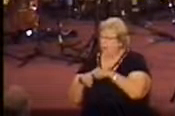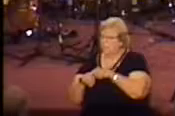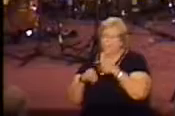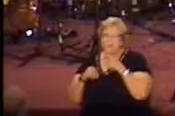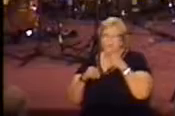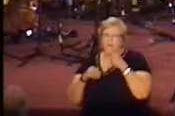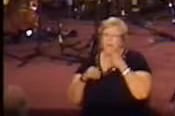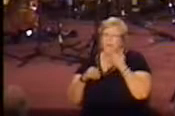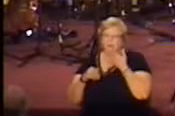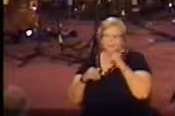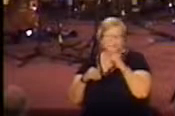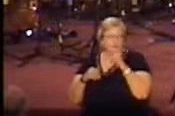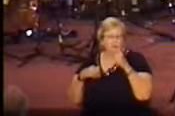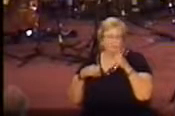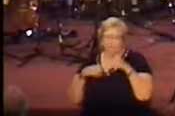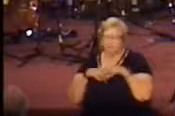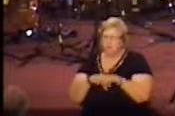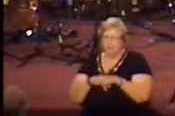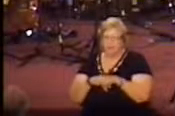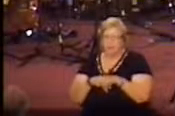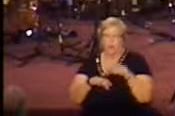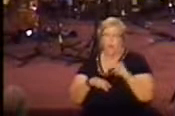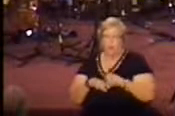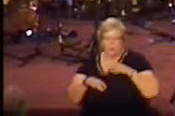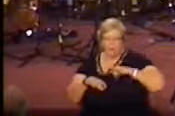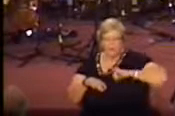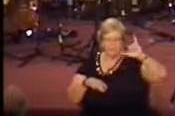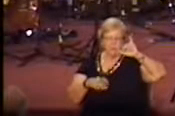run. We're still standing.